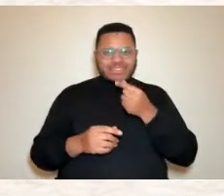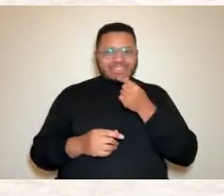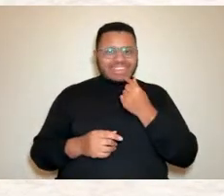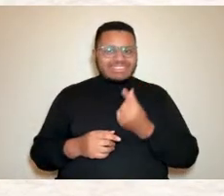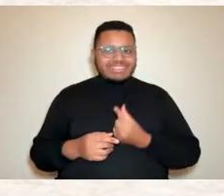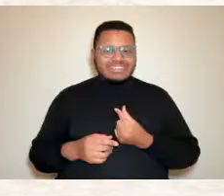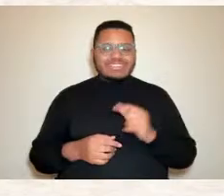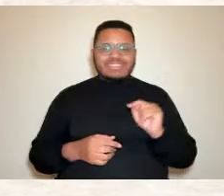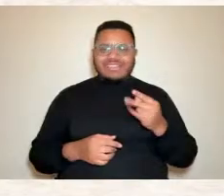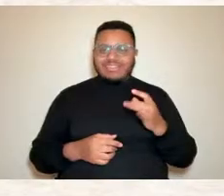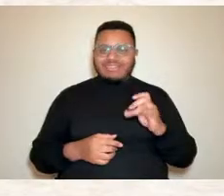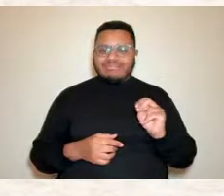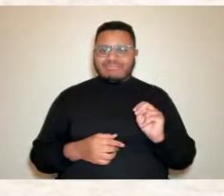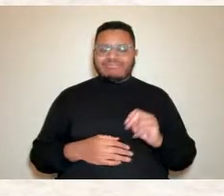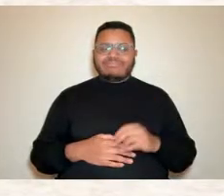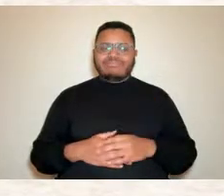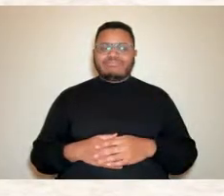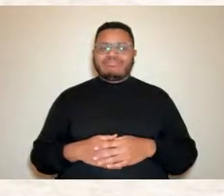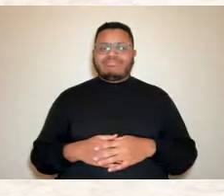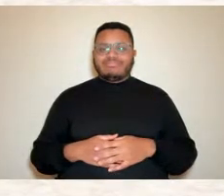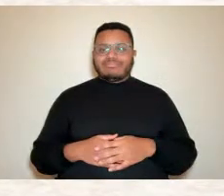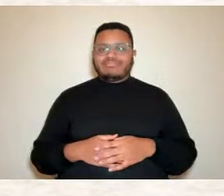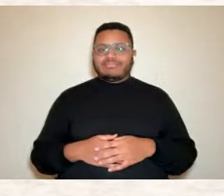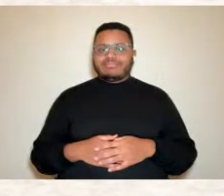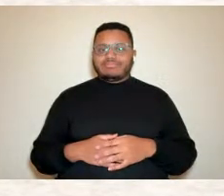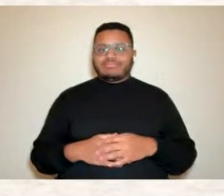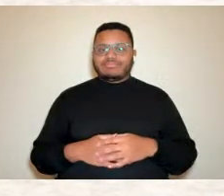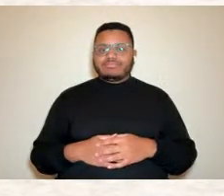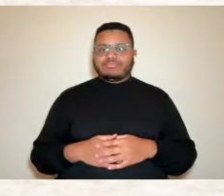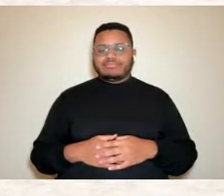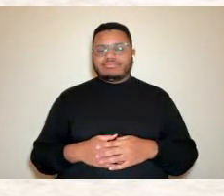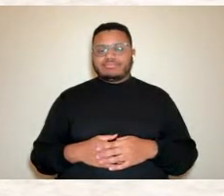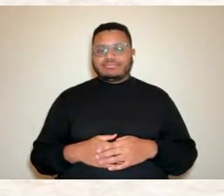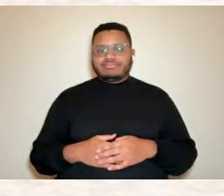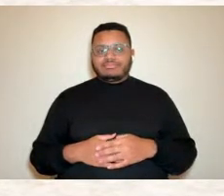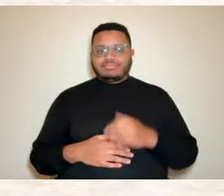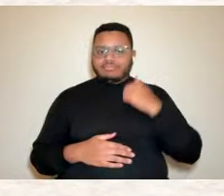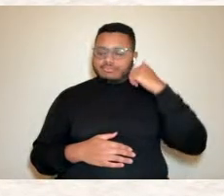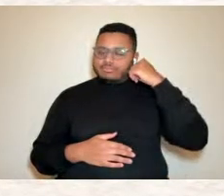it thin.